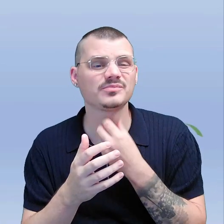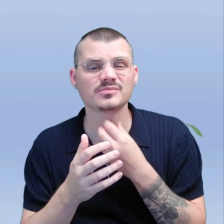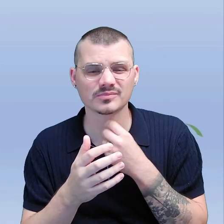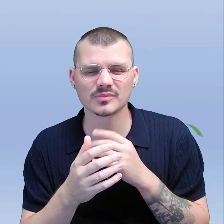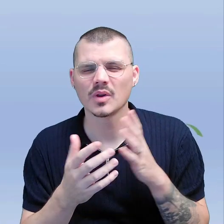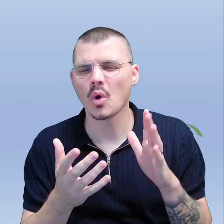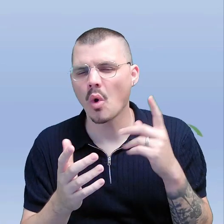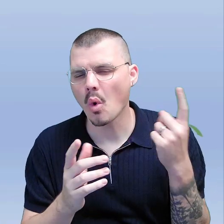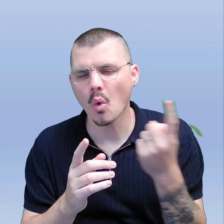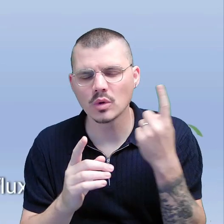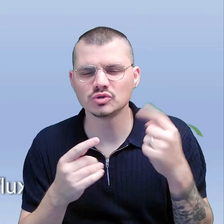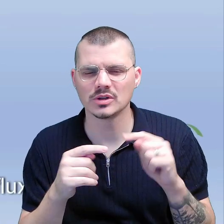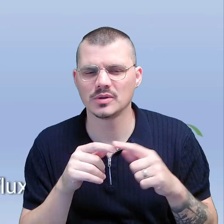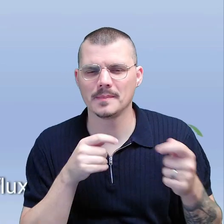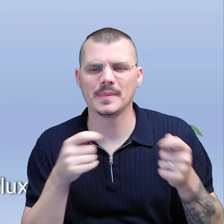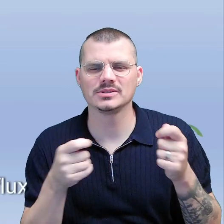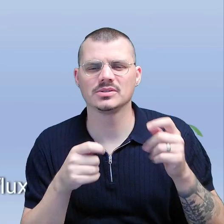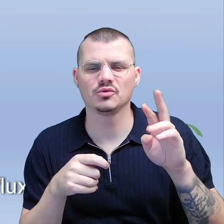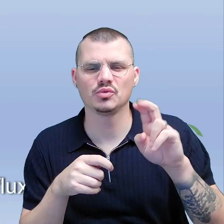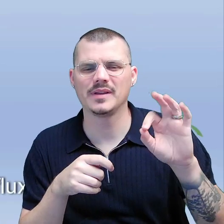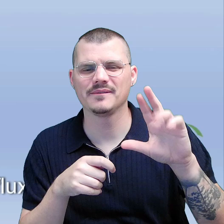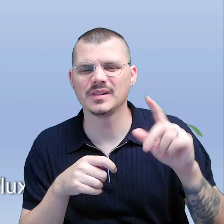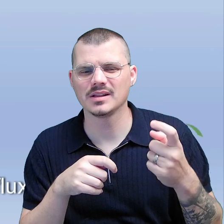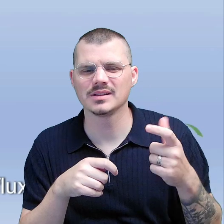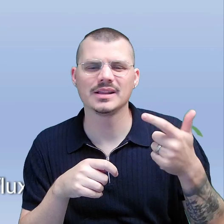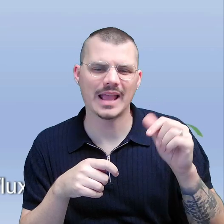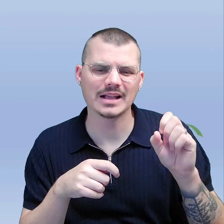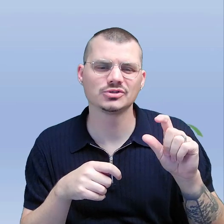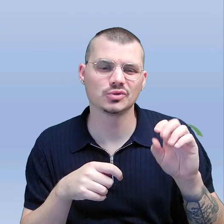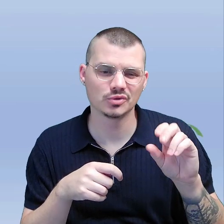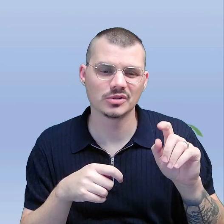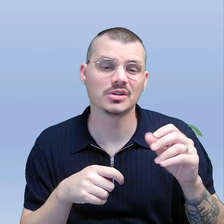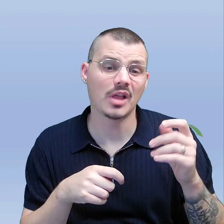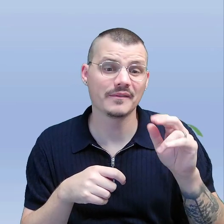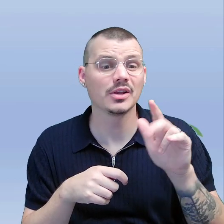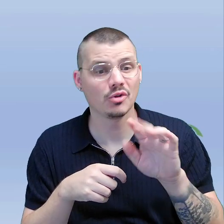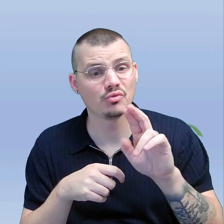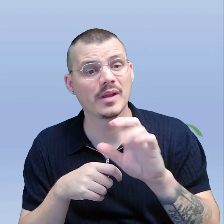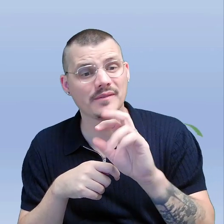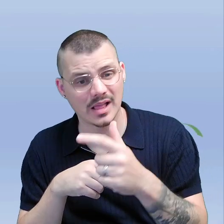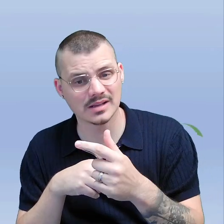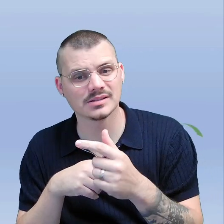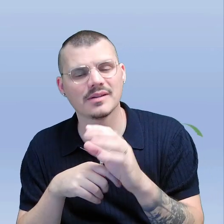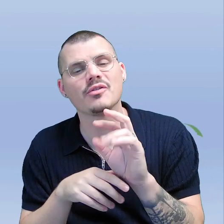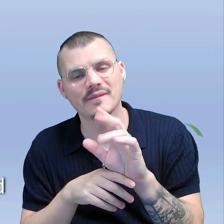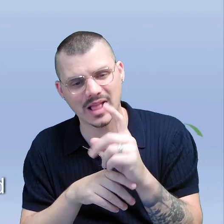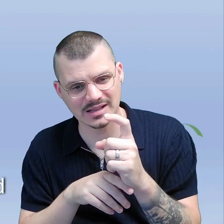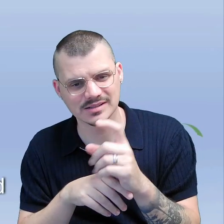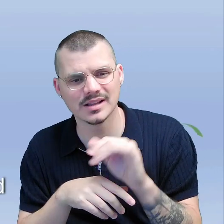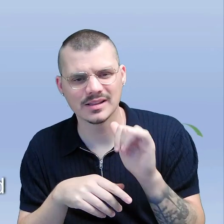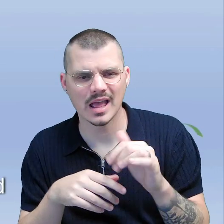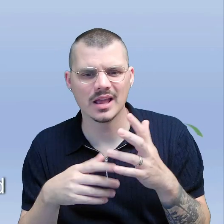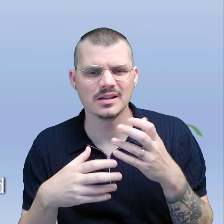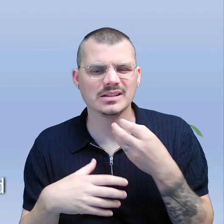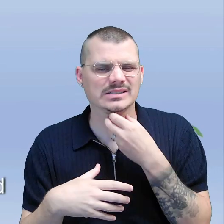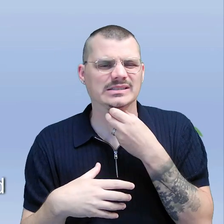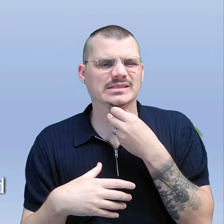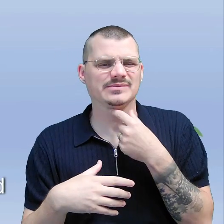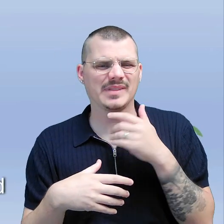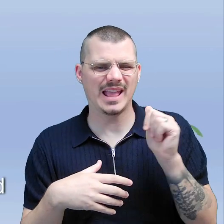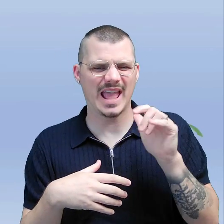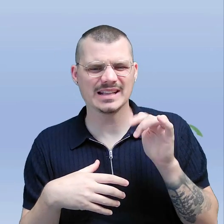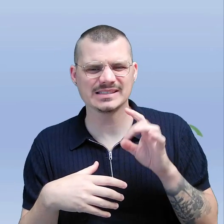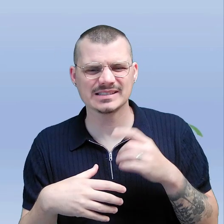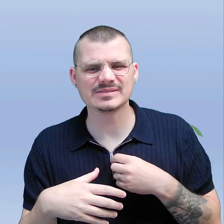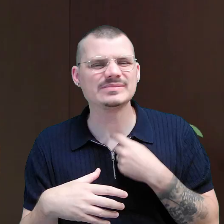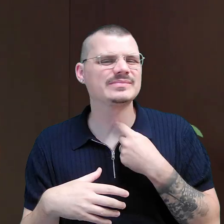stuff, almost always were trying to manage reflux, gastroesophageal reflux, and the sensation of choking and